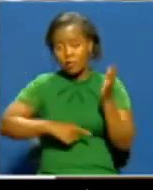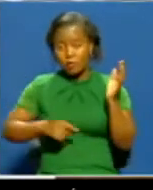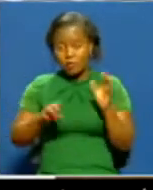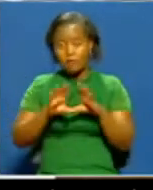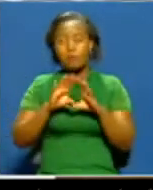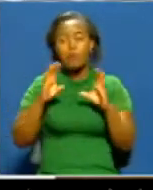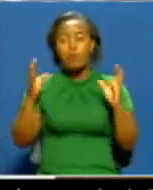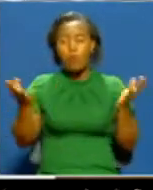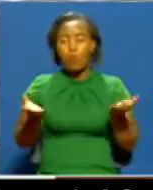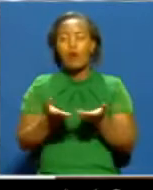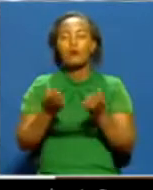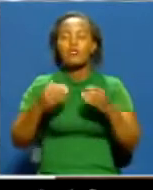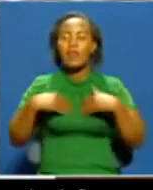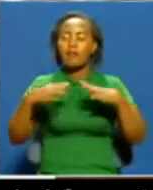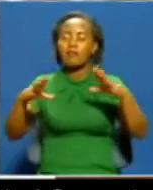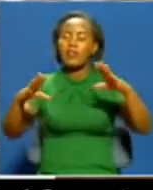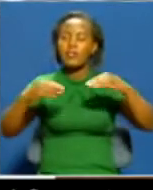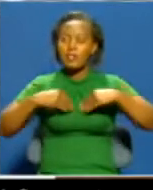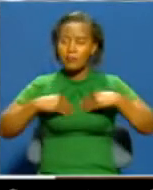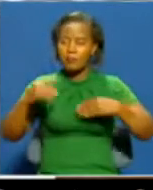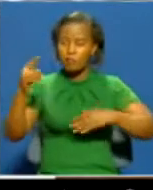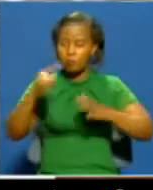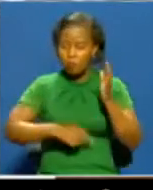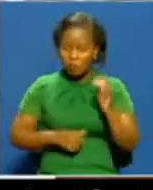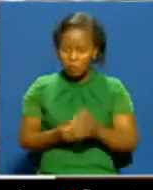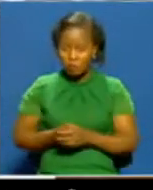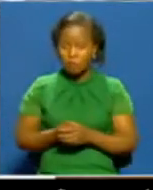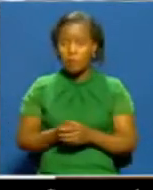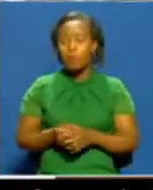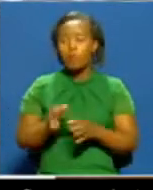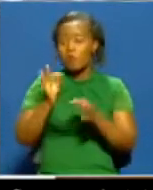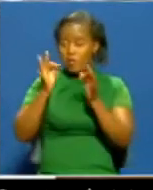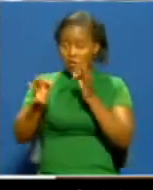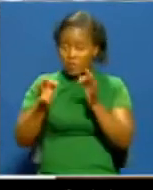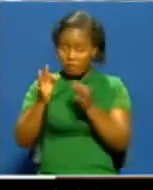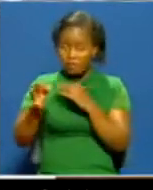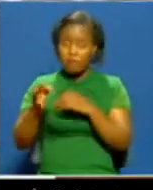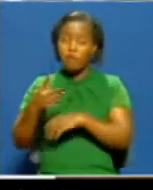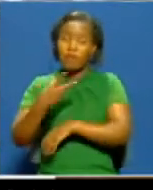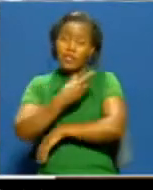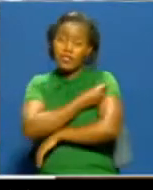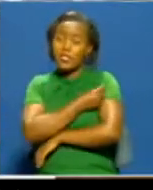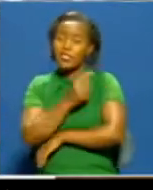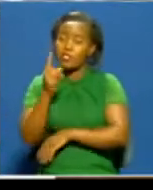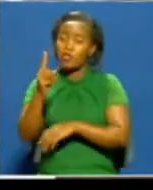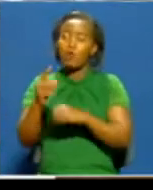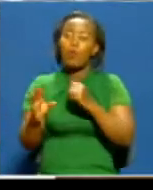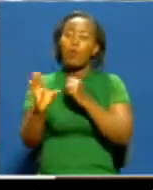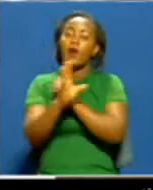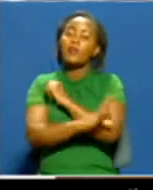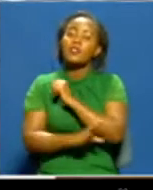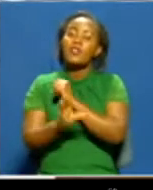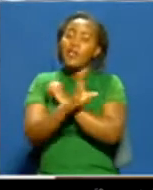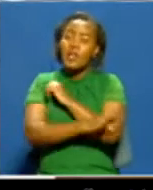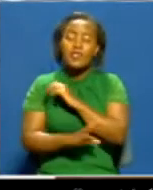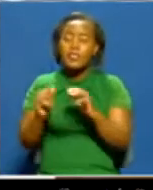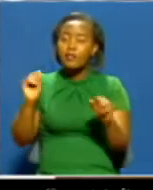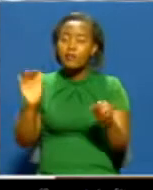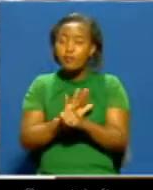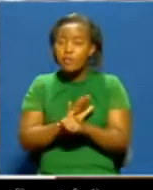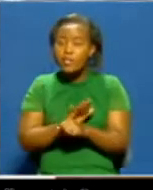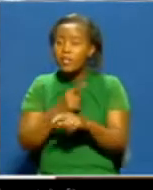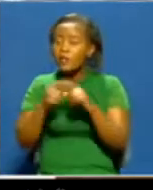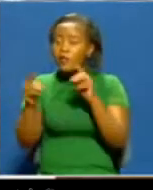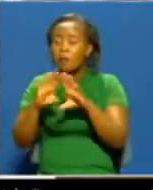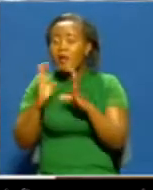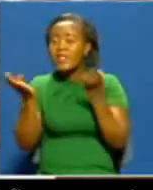appreciate that even if you vaccinate one country in totality and you have not vaccinated the rest of the world, you are